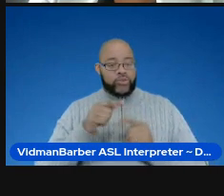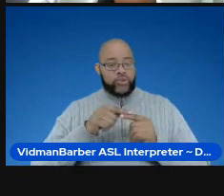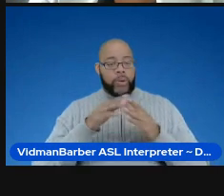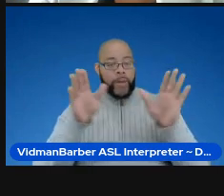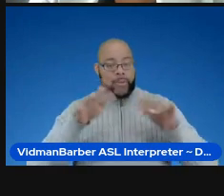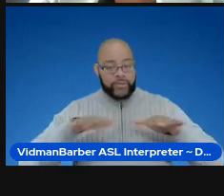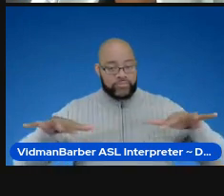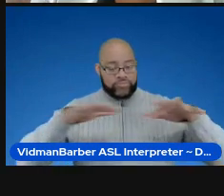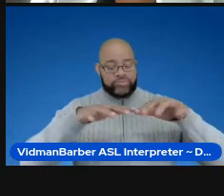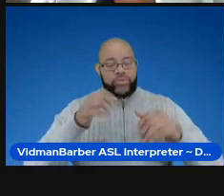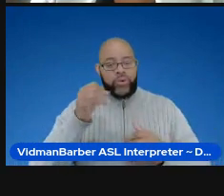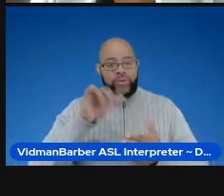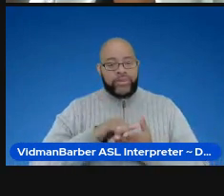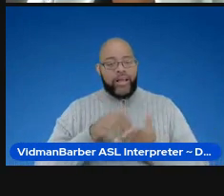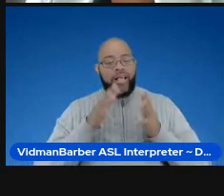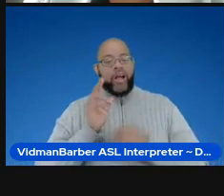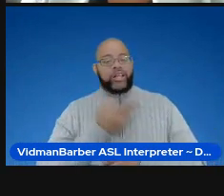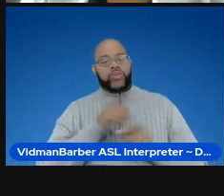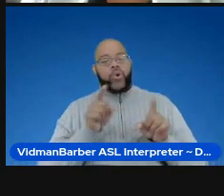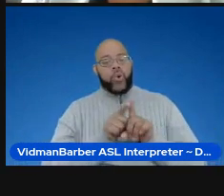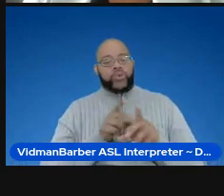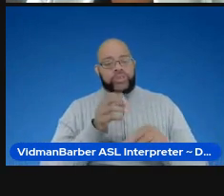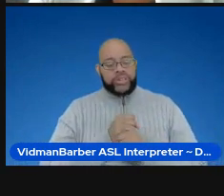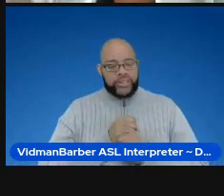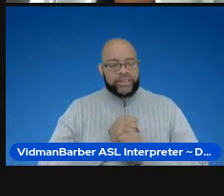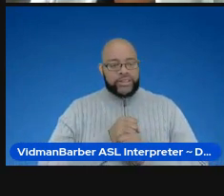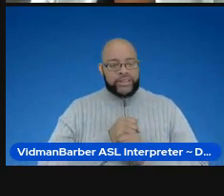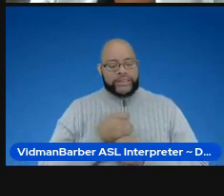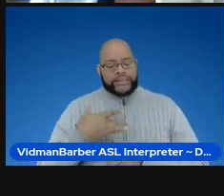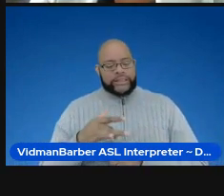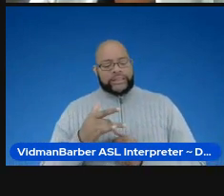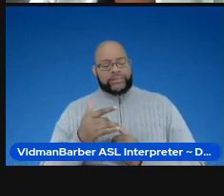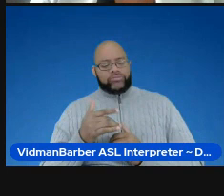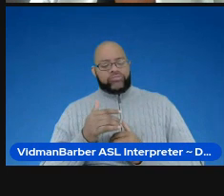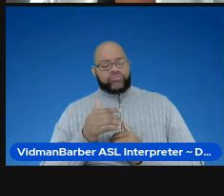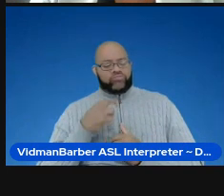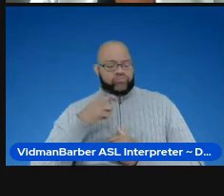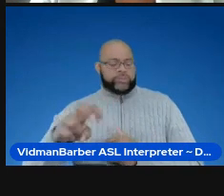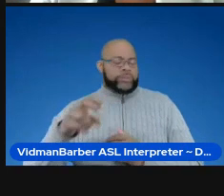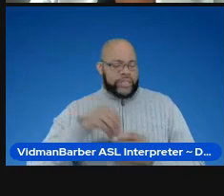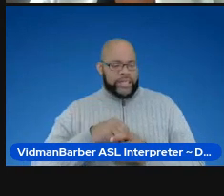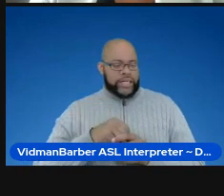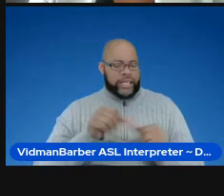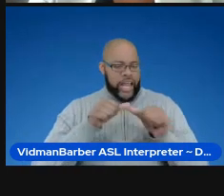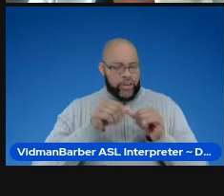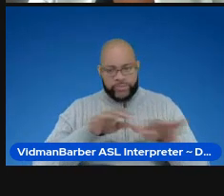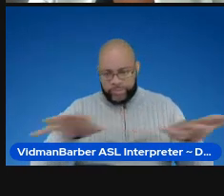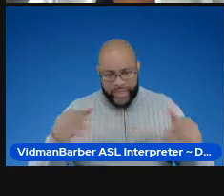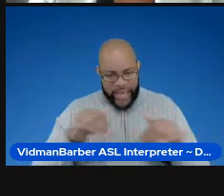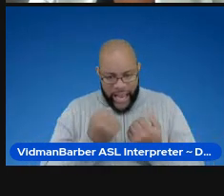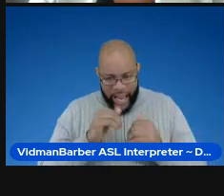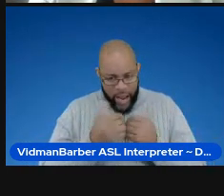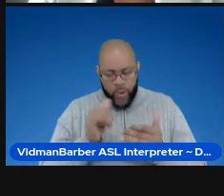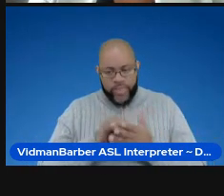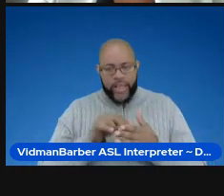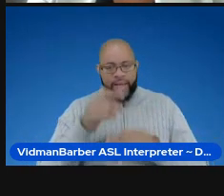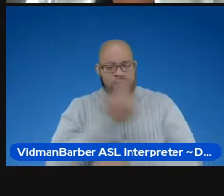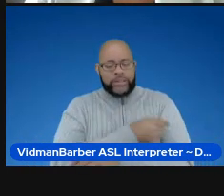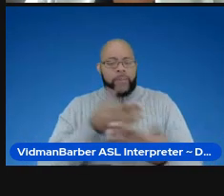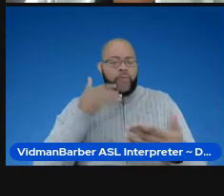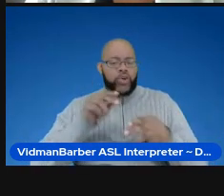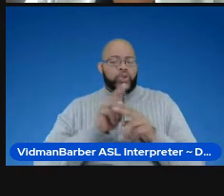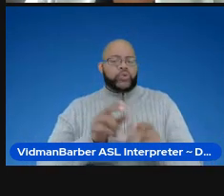public. So that allowed us also to get a sense of transmission in the area before vaccines were widely